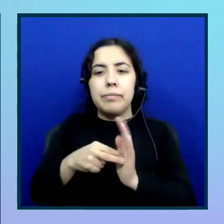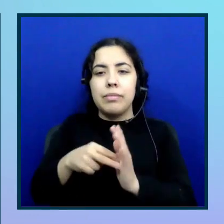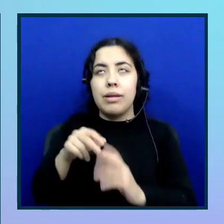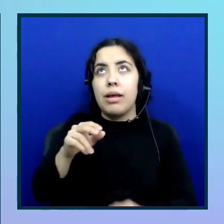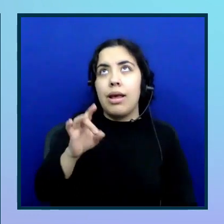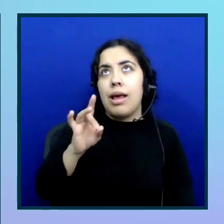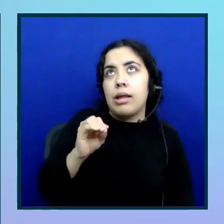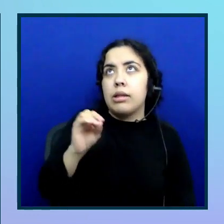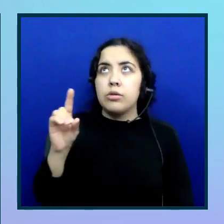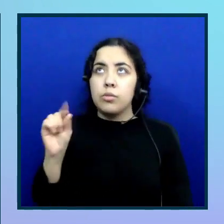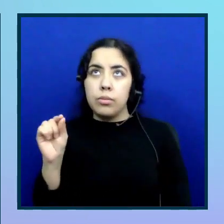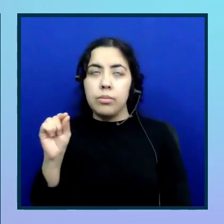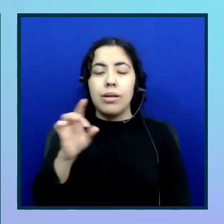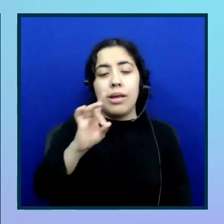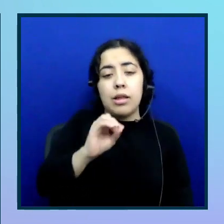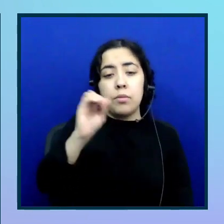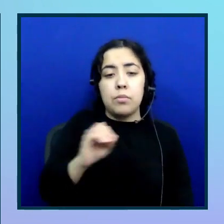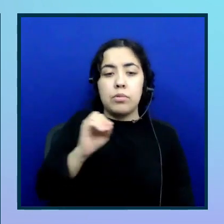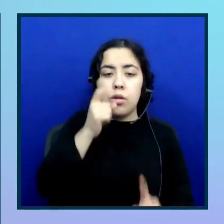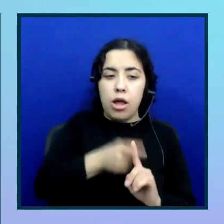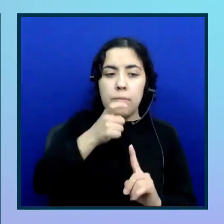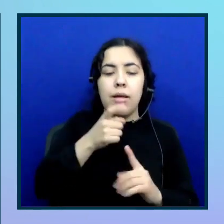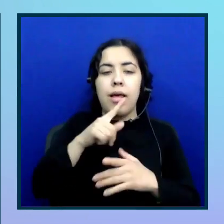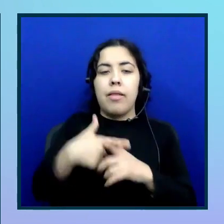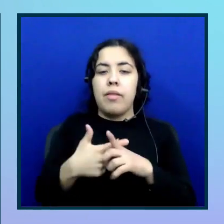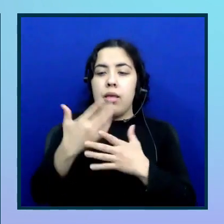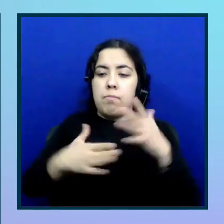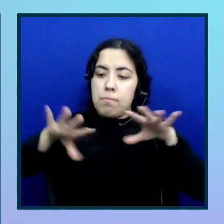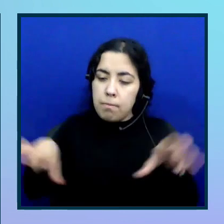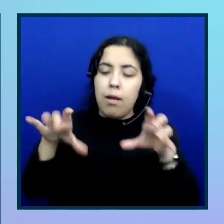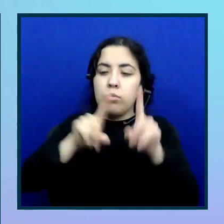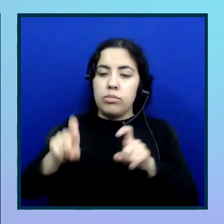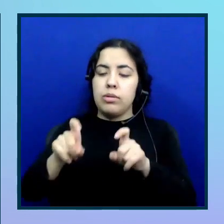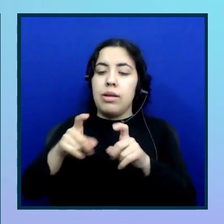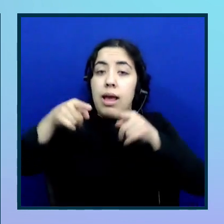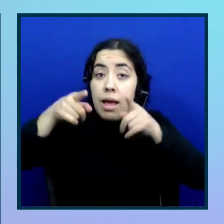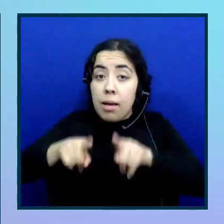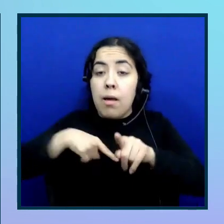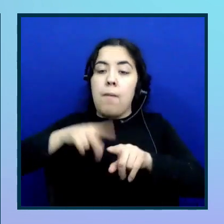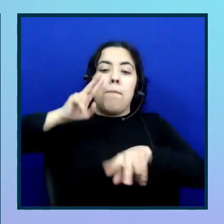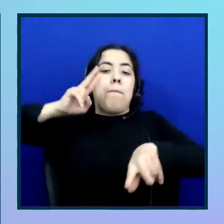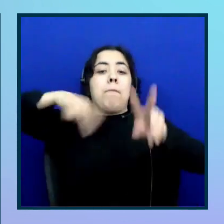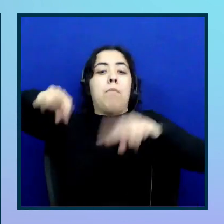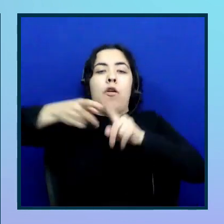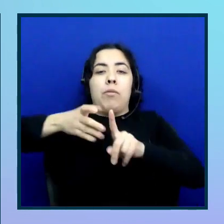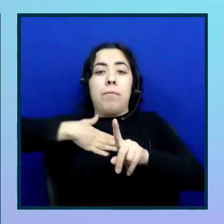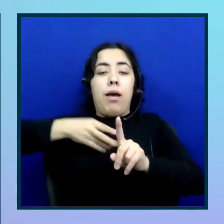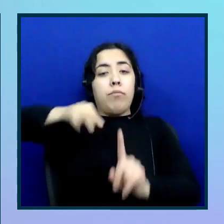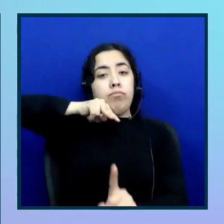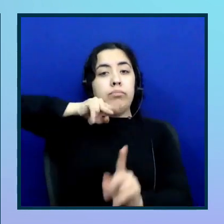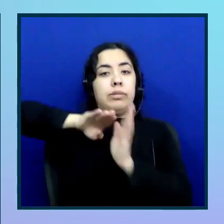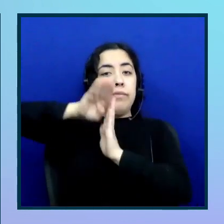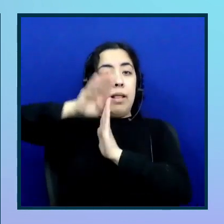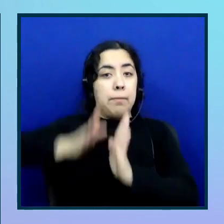rule. Do 80% automation and then manual testing when I'm trying to monitor. From a development standpoint,